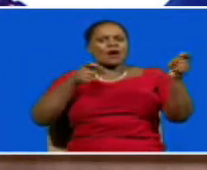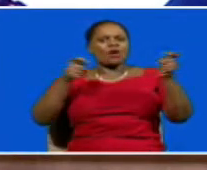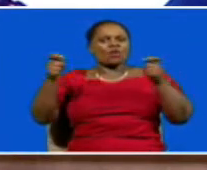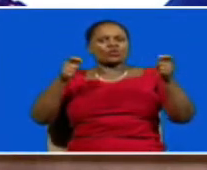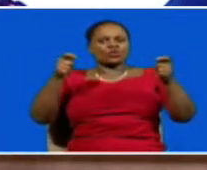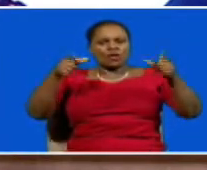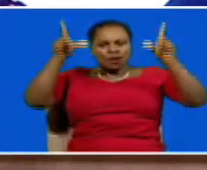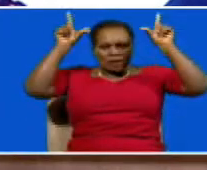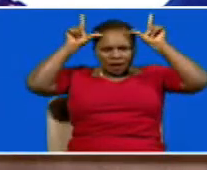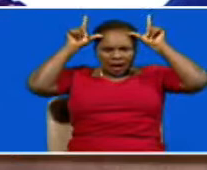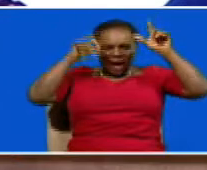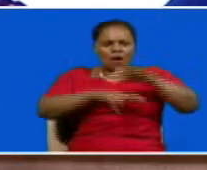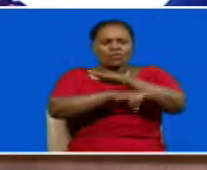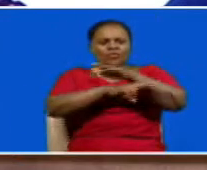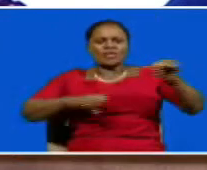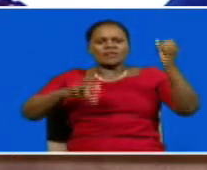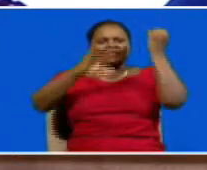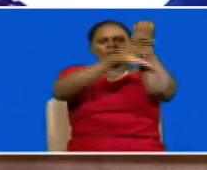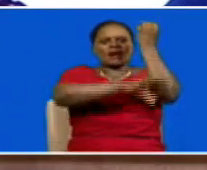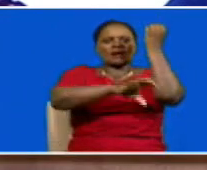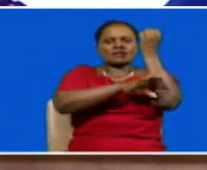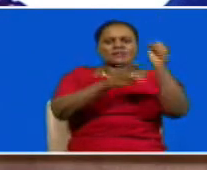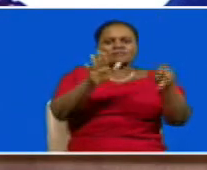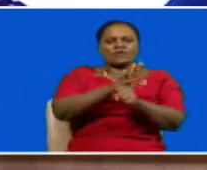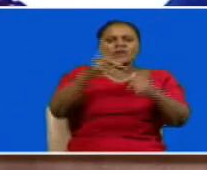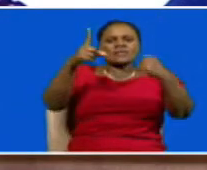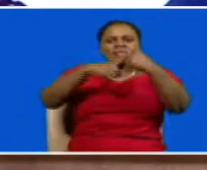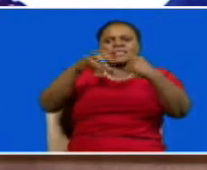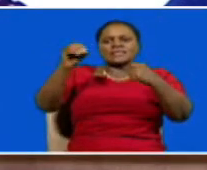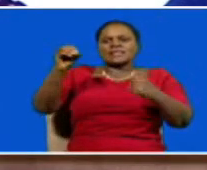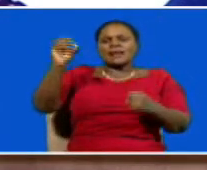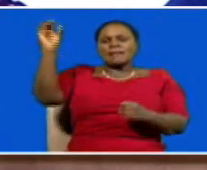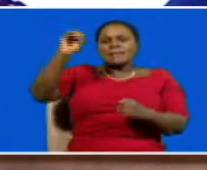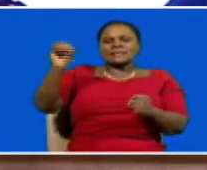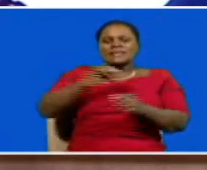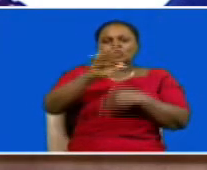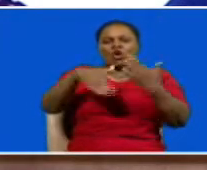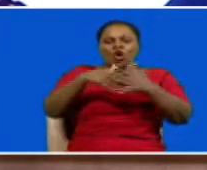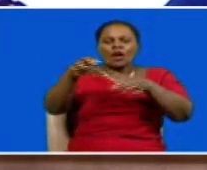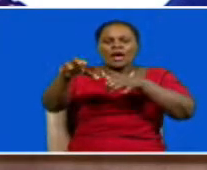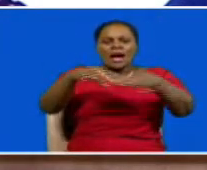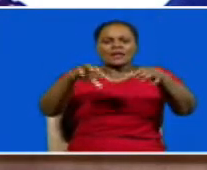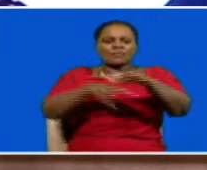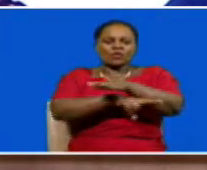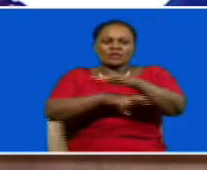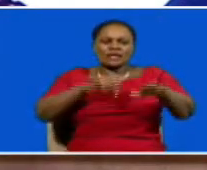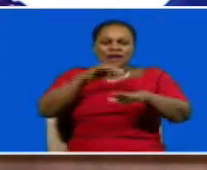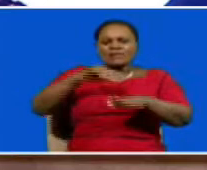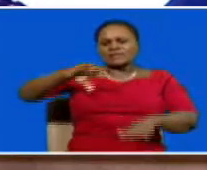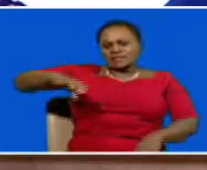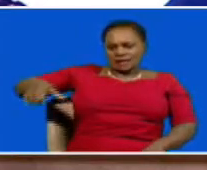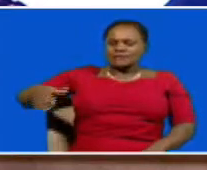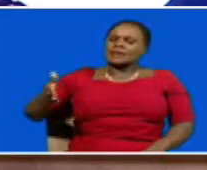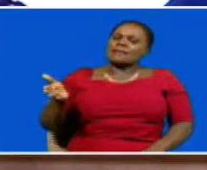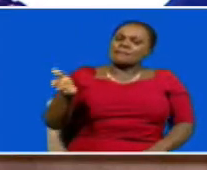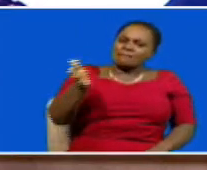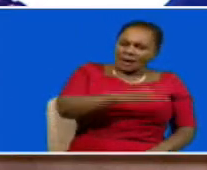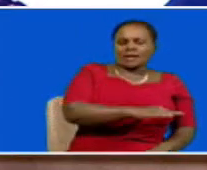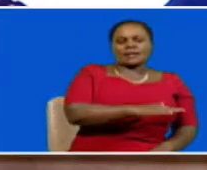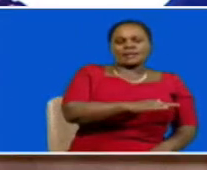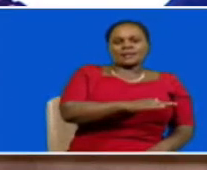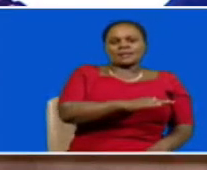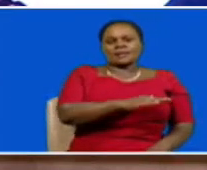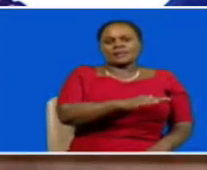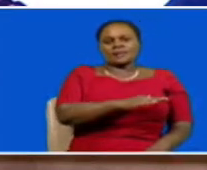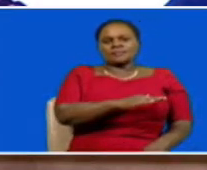cattle rustling across the country. 60% of all livestock stolen in affected counties had been recovered